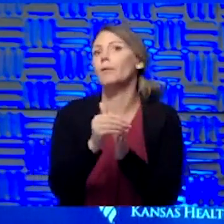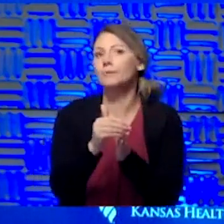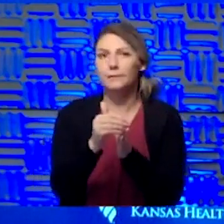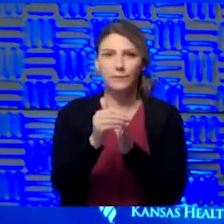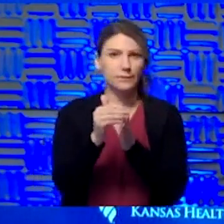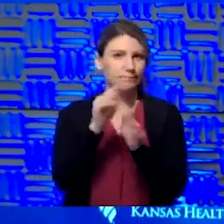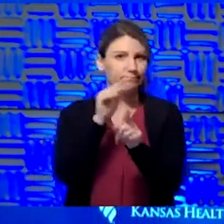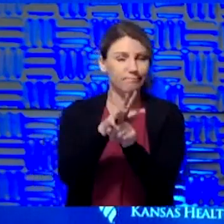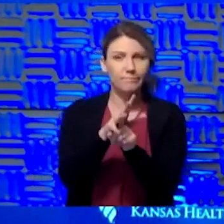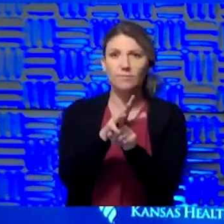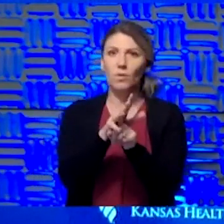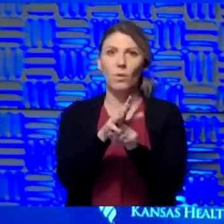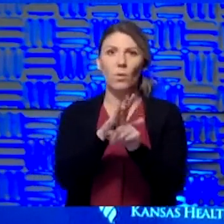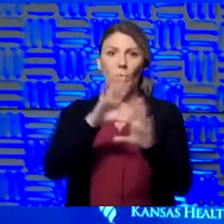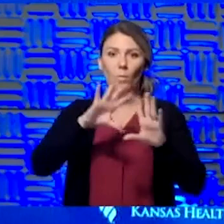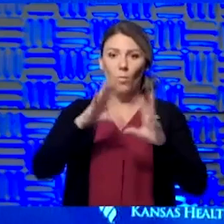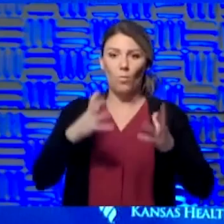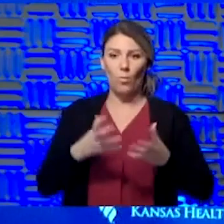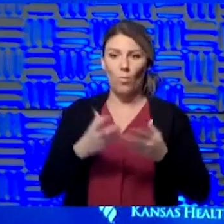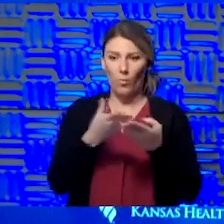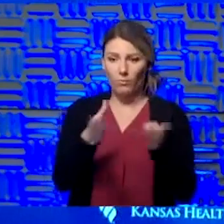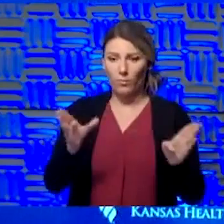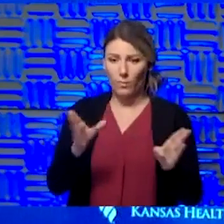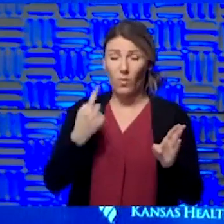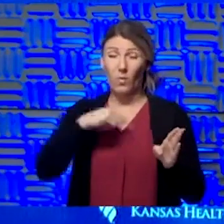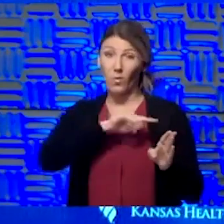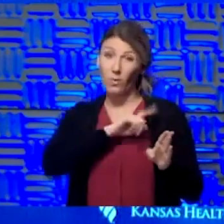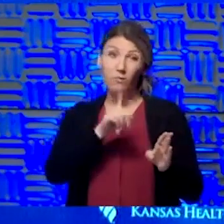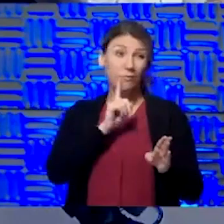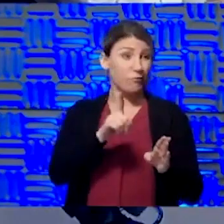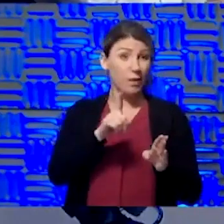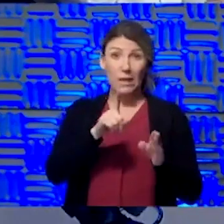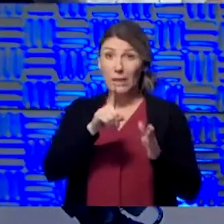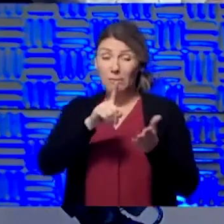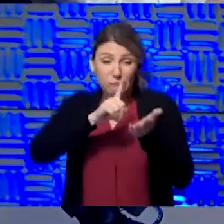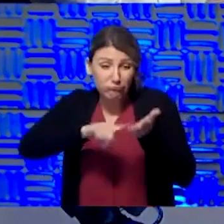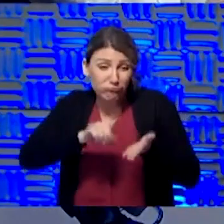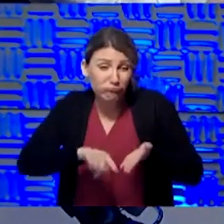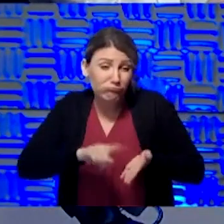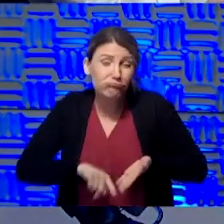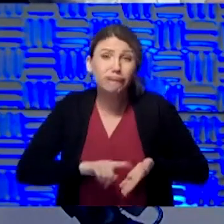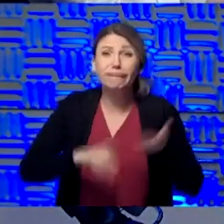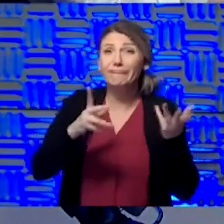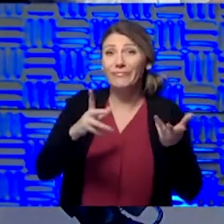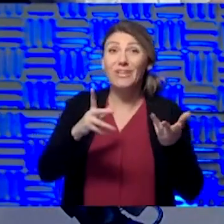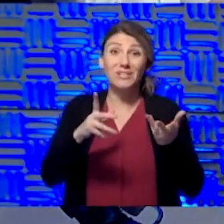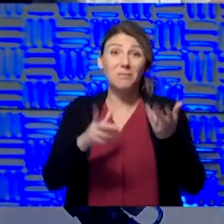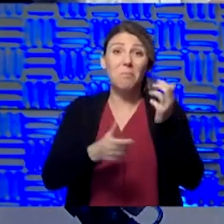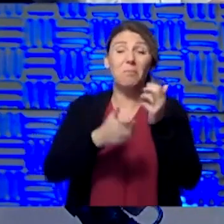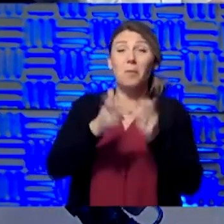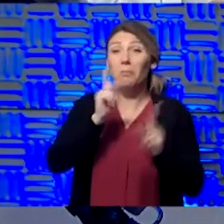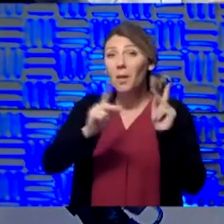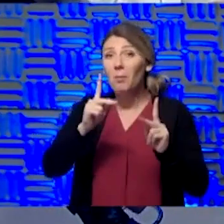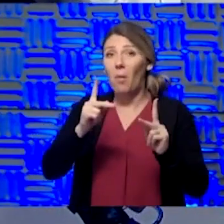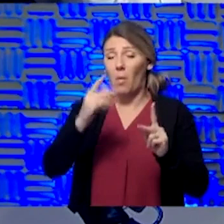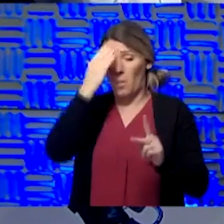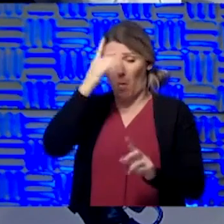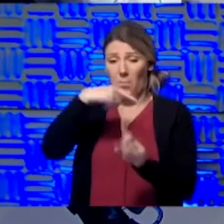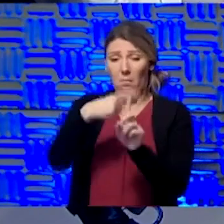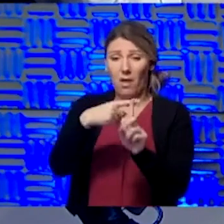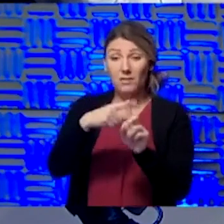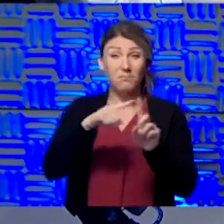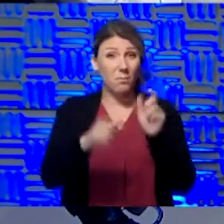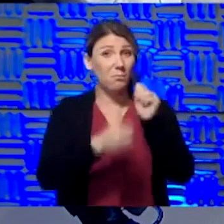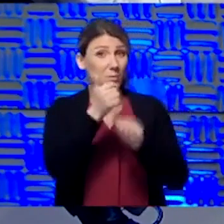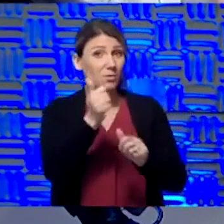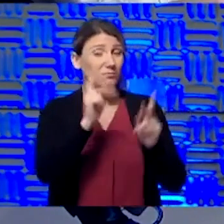we've only described a small number that got reinfected. Yeah. The reality is I think most people do have some form of immunity from it because they don't get reinfected. And unfortunately, they